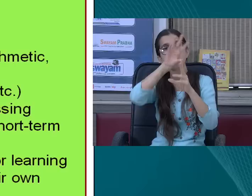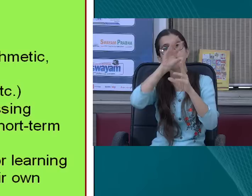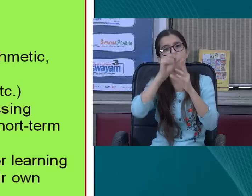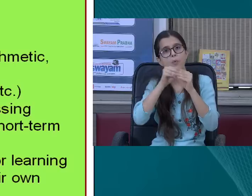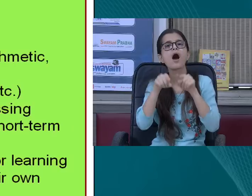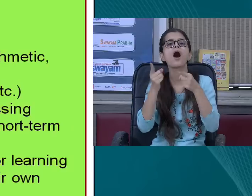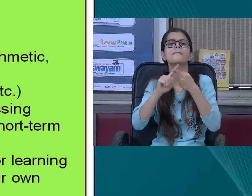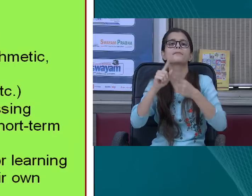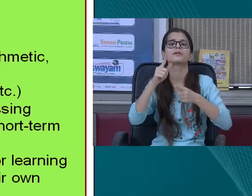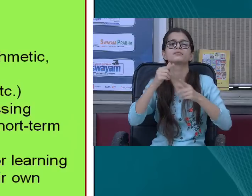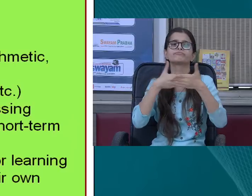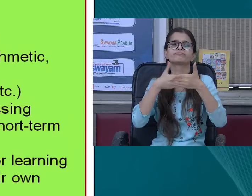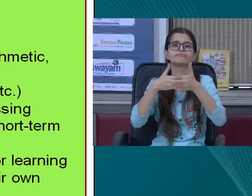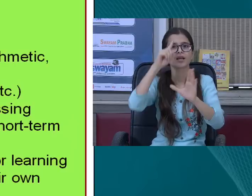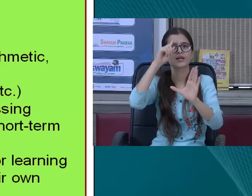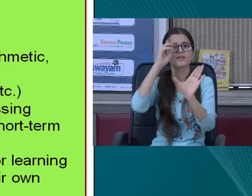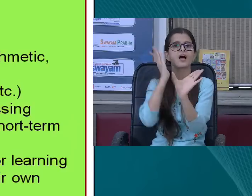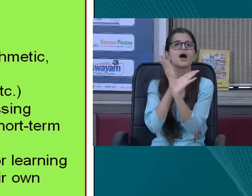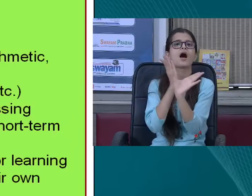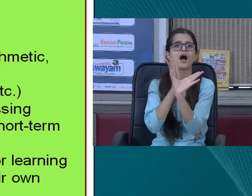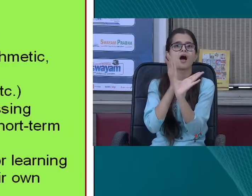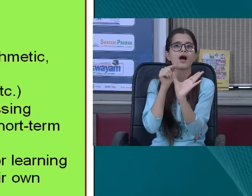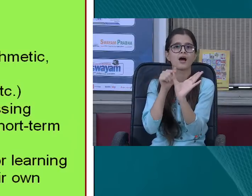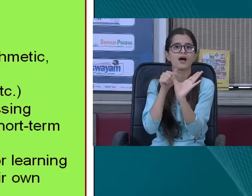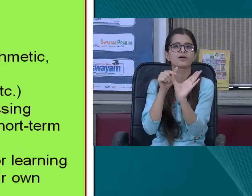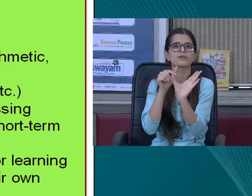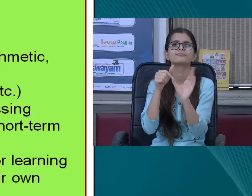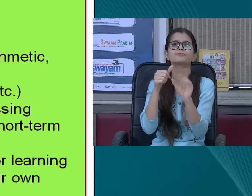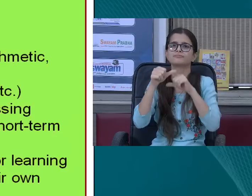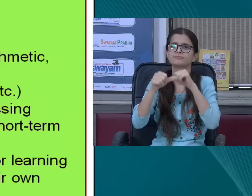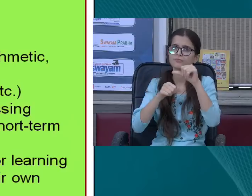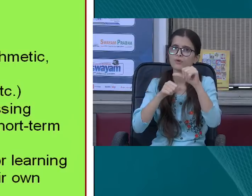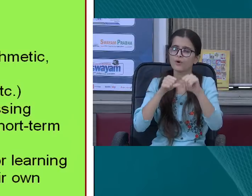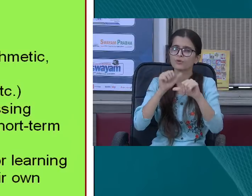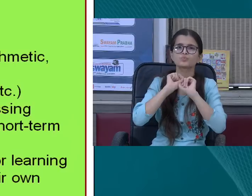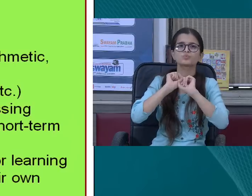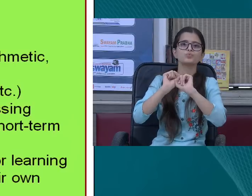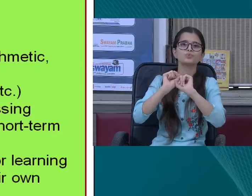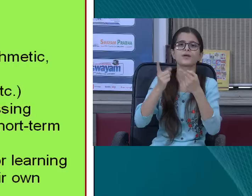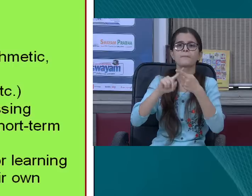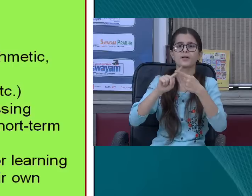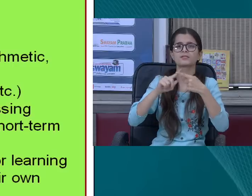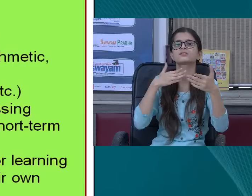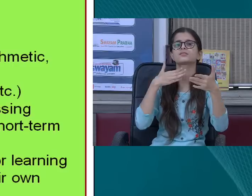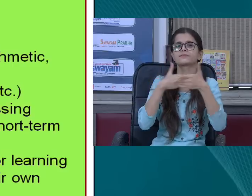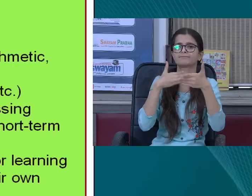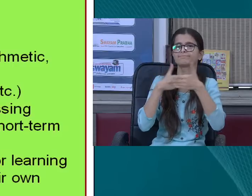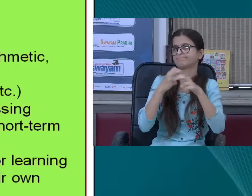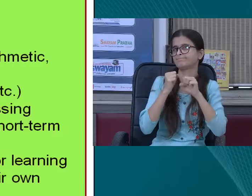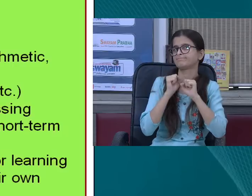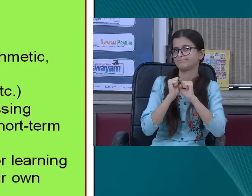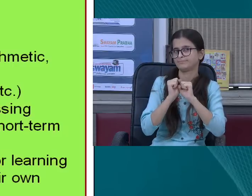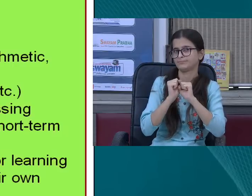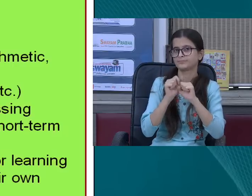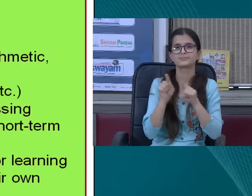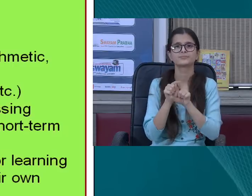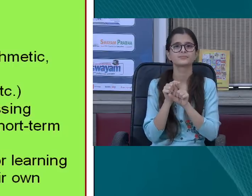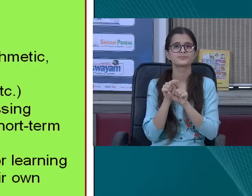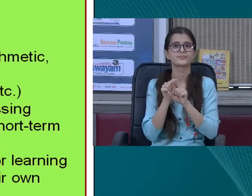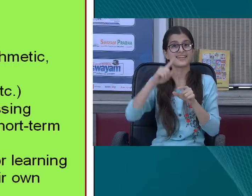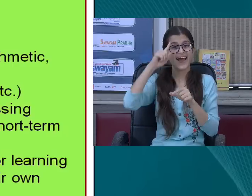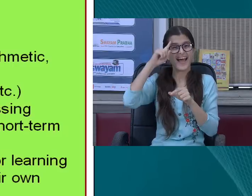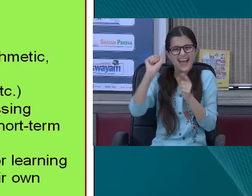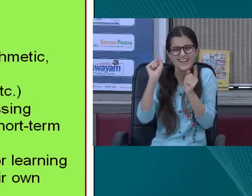difficulty in some of the psychological processes, like recognition of the sounds, letter of the words, or short-term